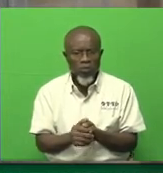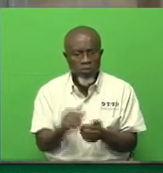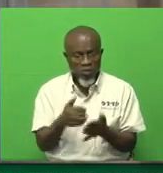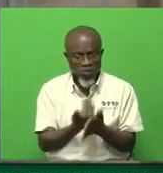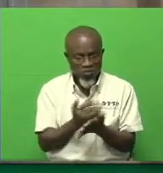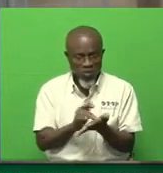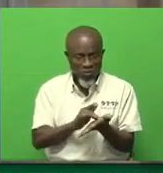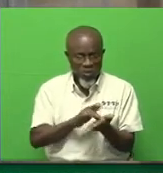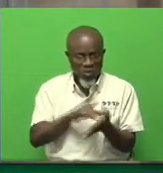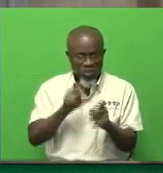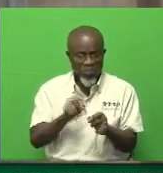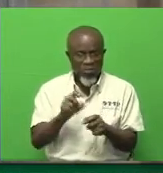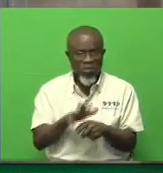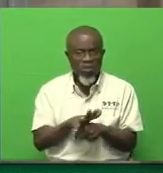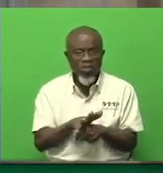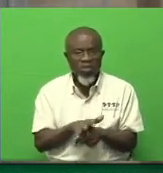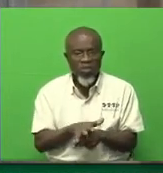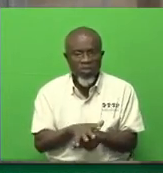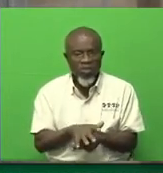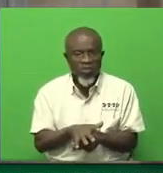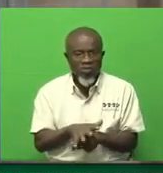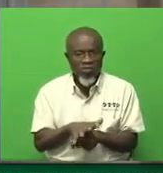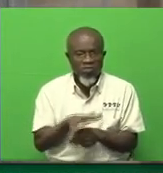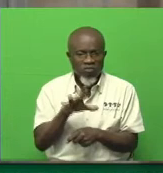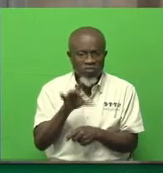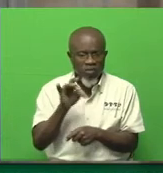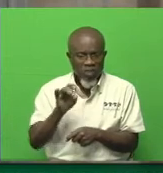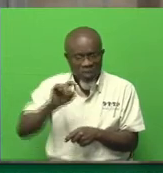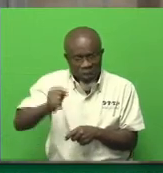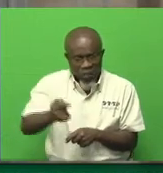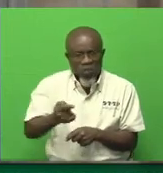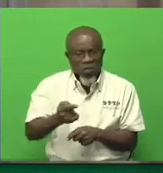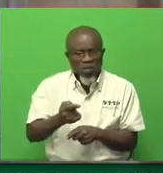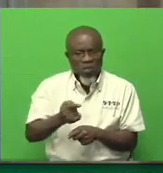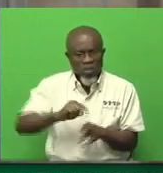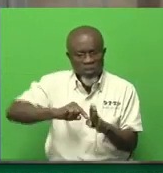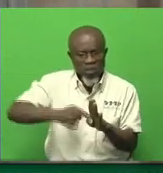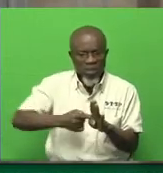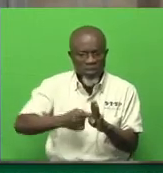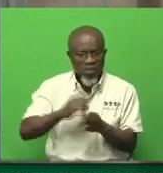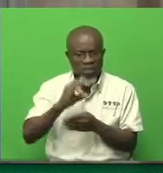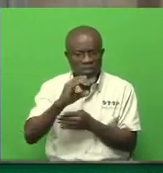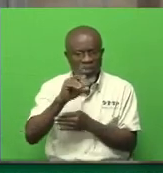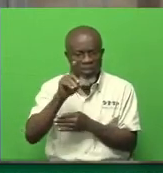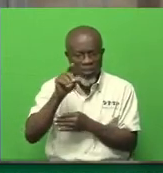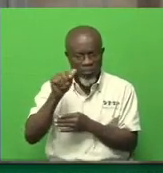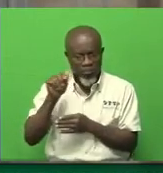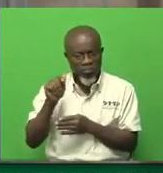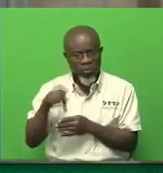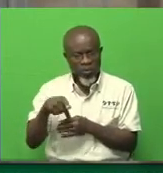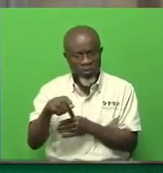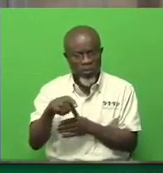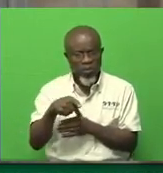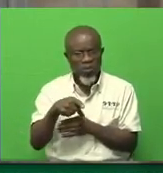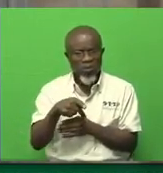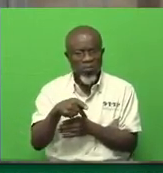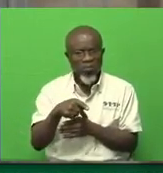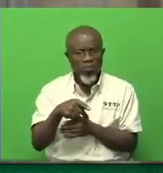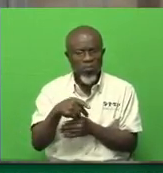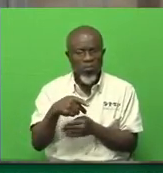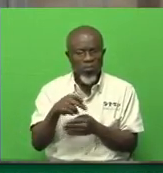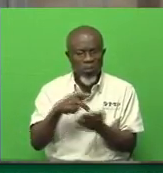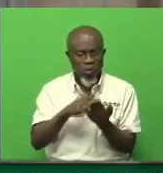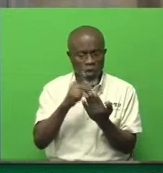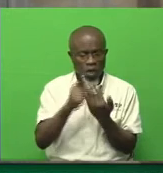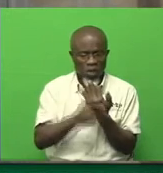pharmacist does not have that money to pay to start a pacita program pharmacies before this did not